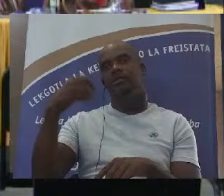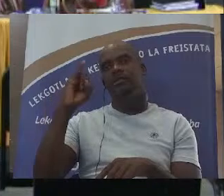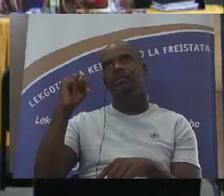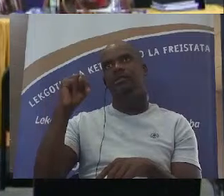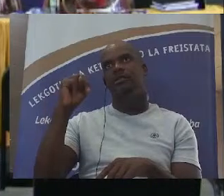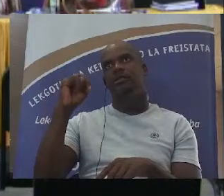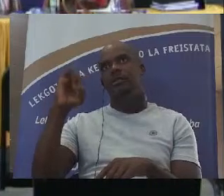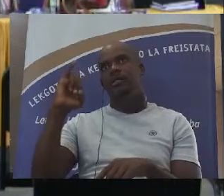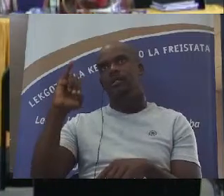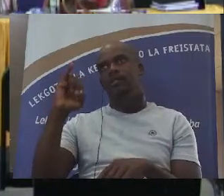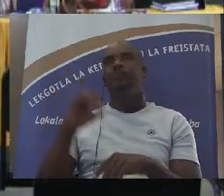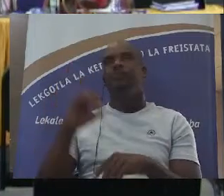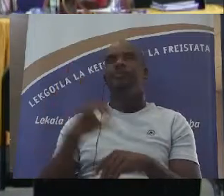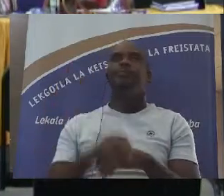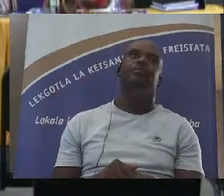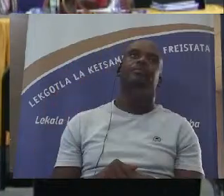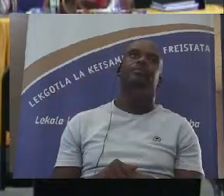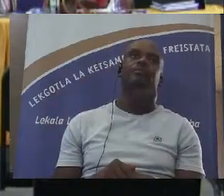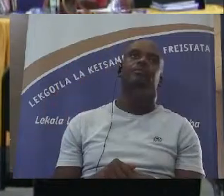No,